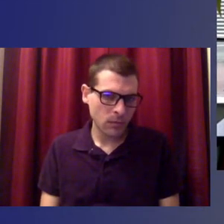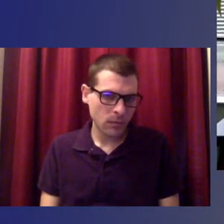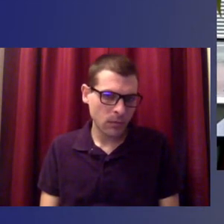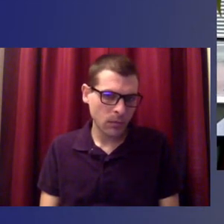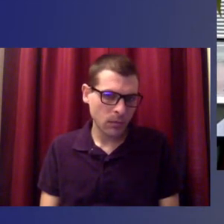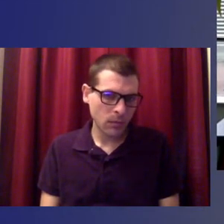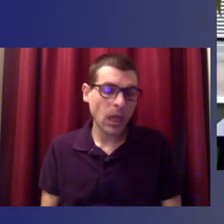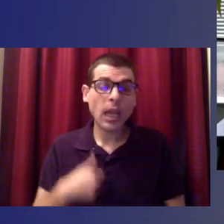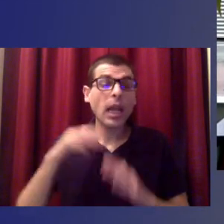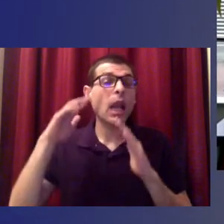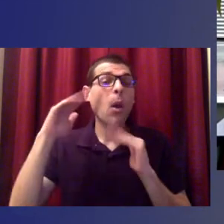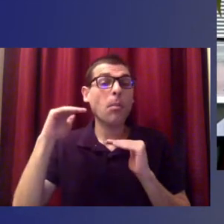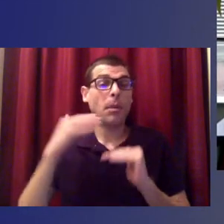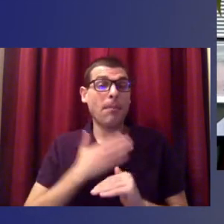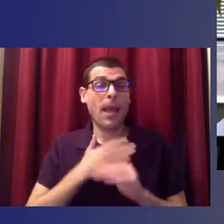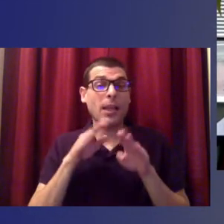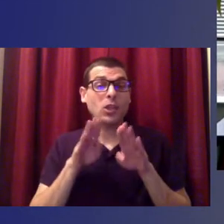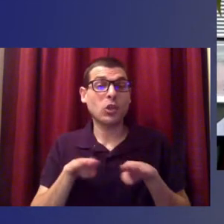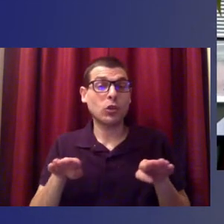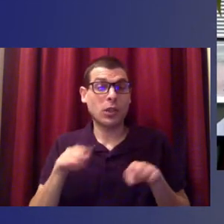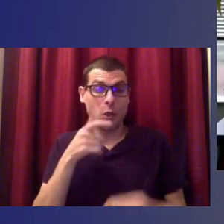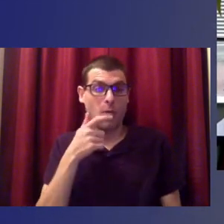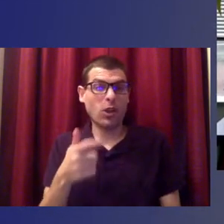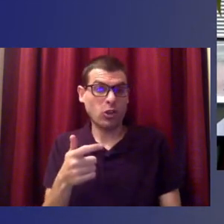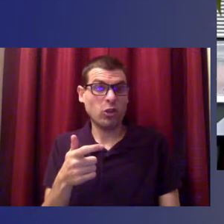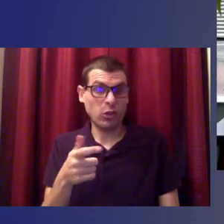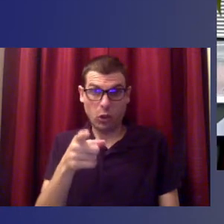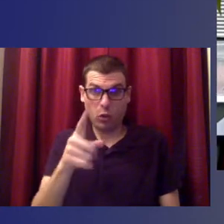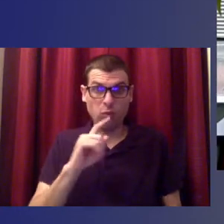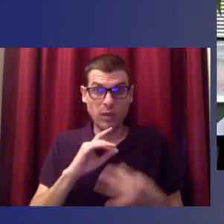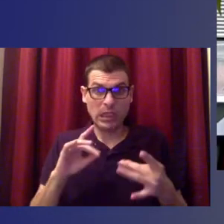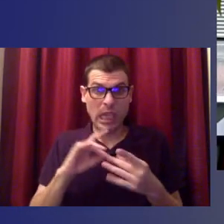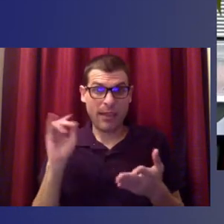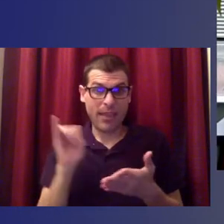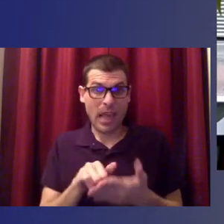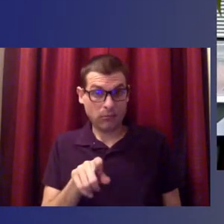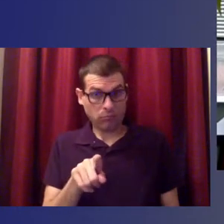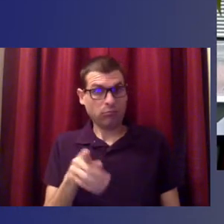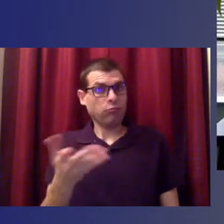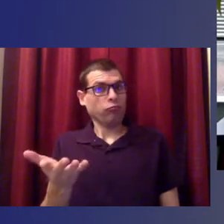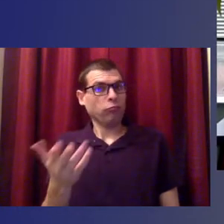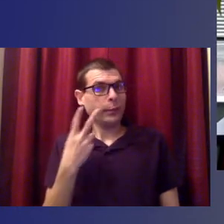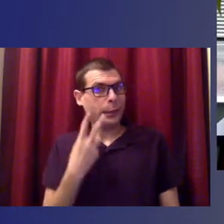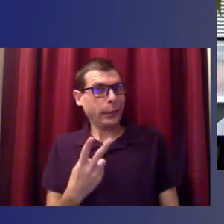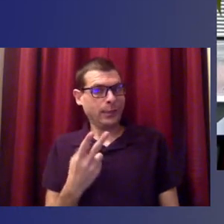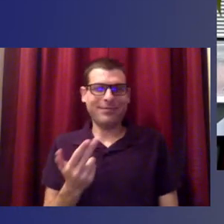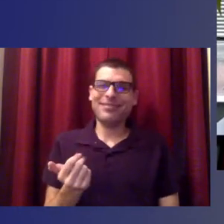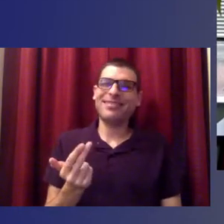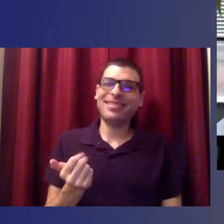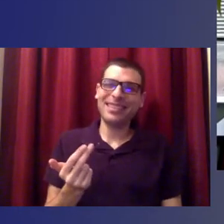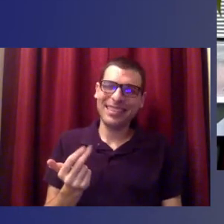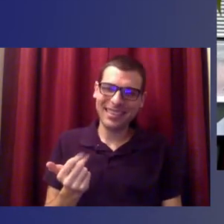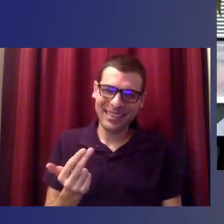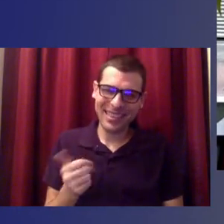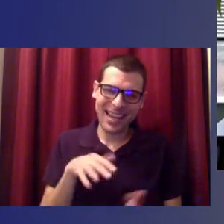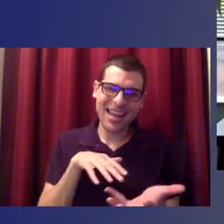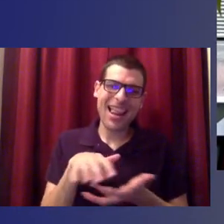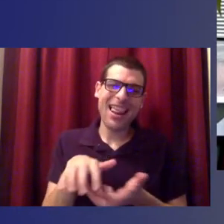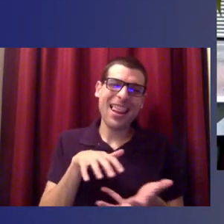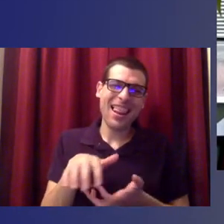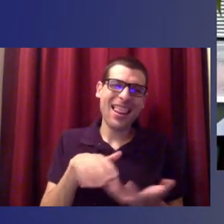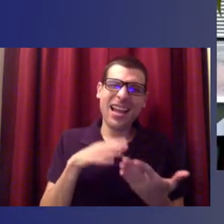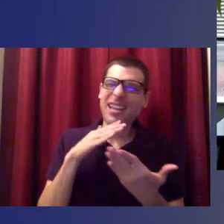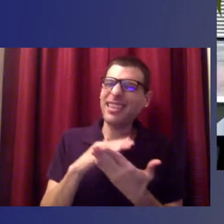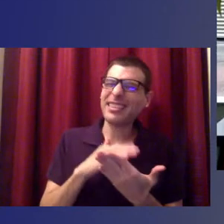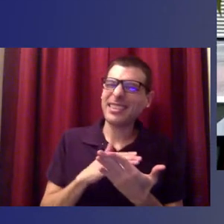my children are watching so that they can hear that. That's right. Yeah. Yeah, this is a lesson. This is a